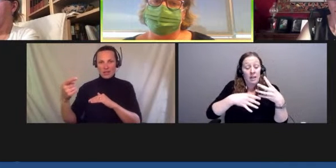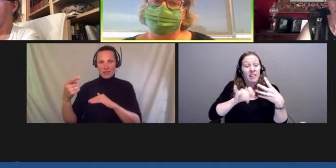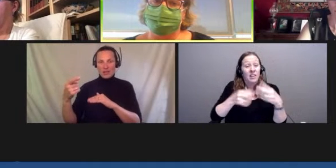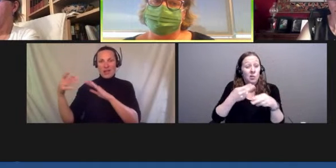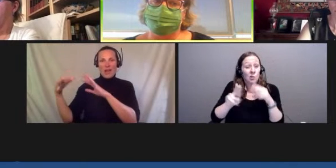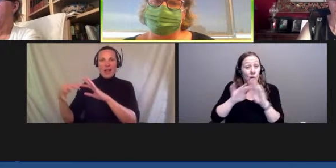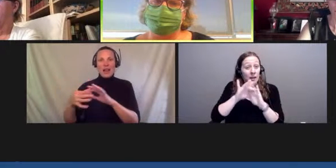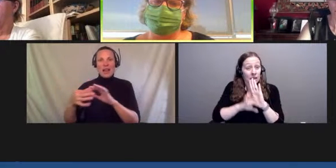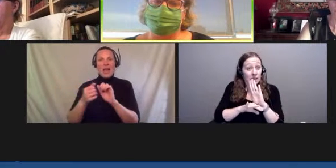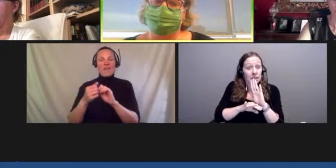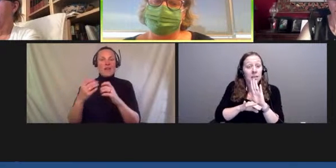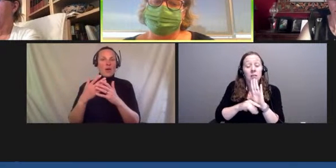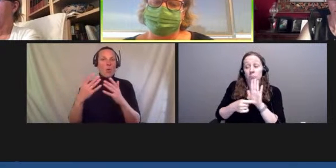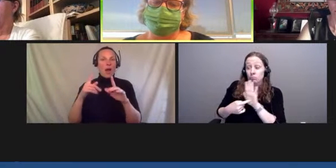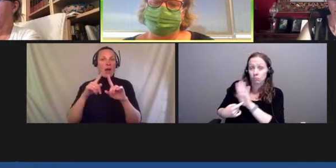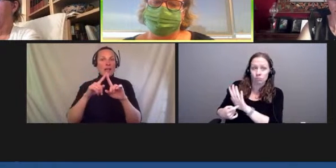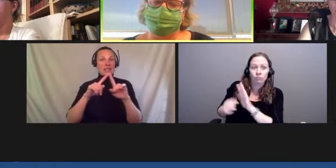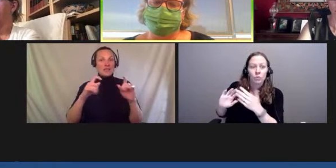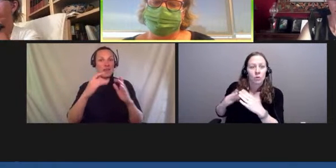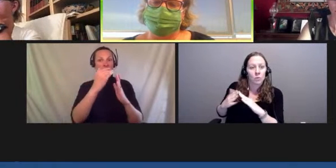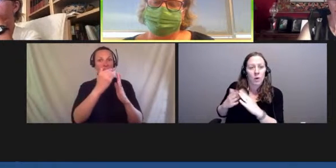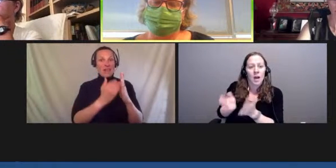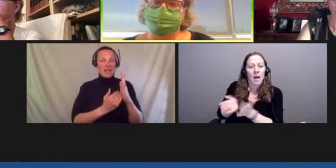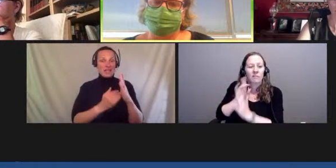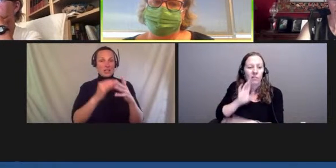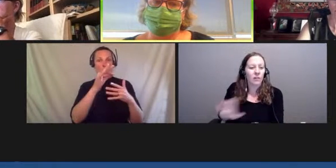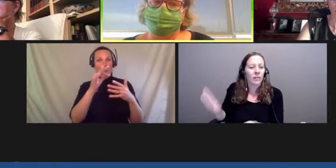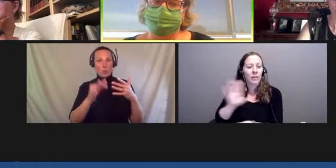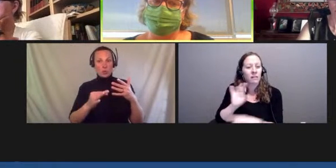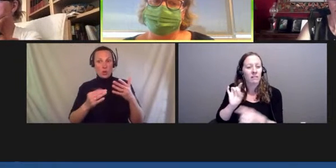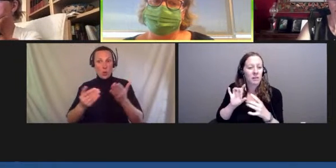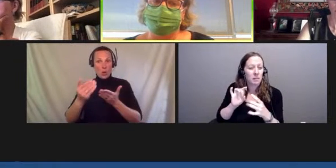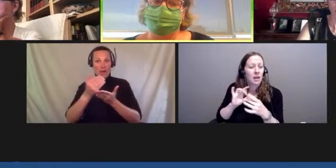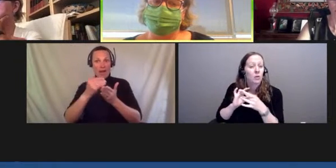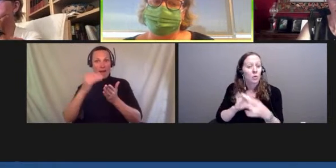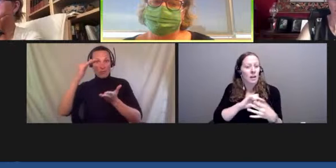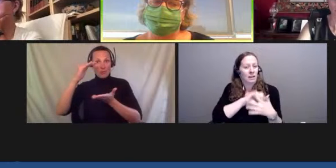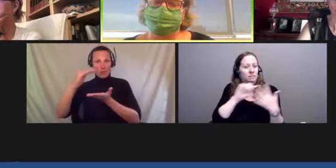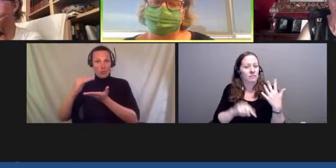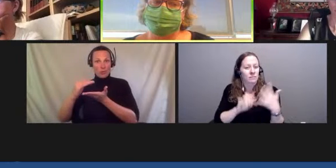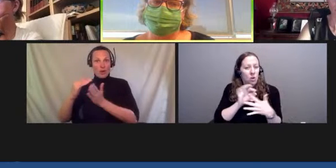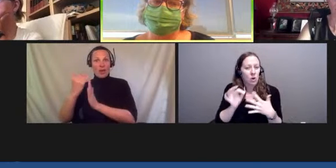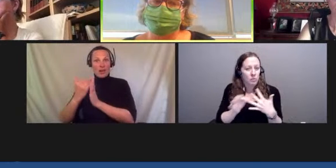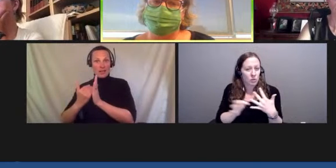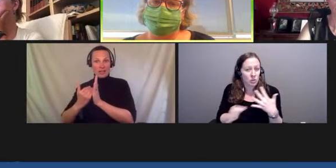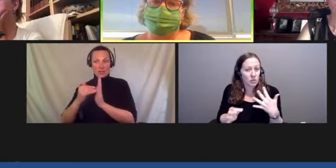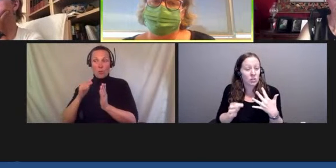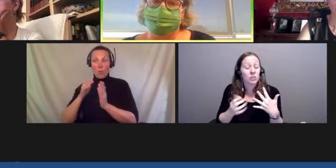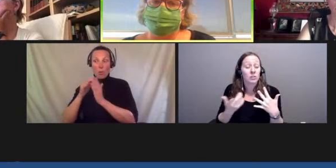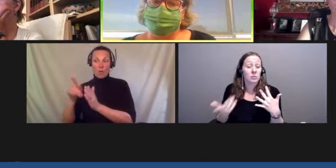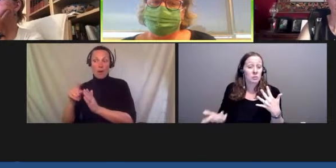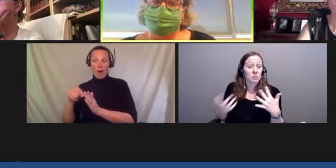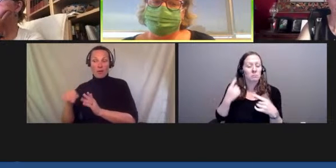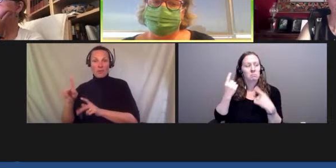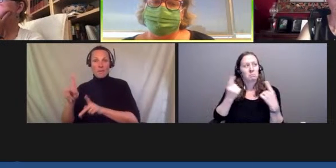we will be asking the community for input on the different options, different considerations that we need to contemplate with the different